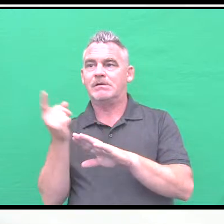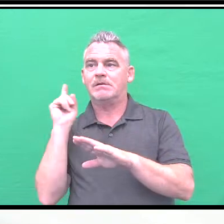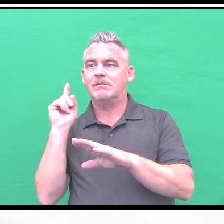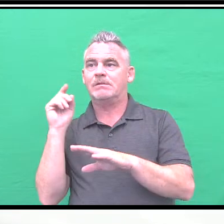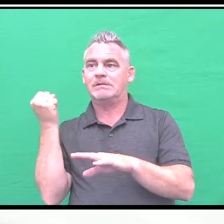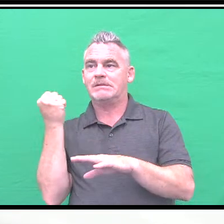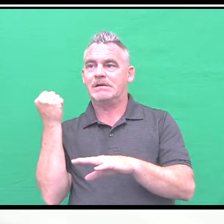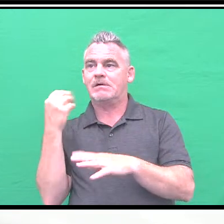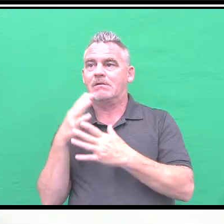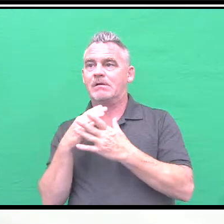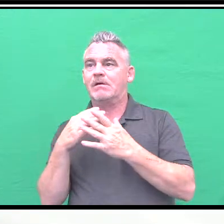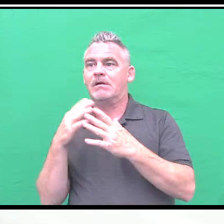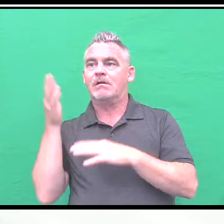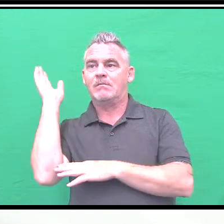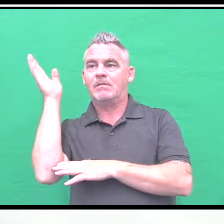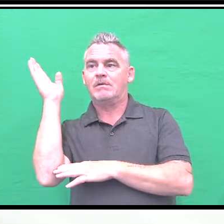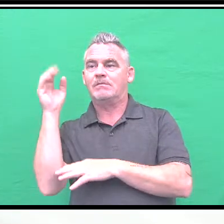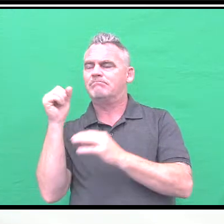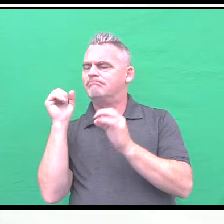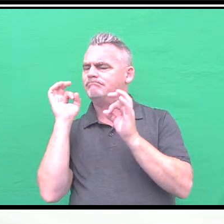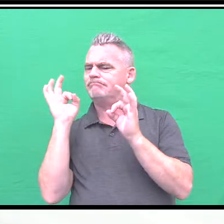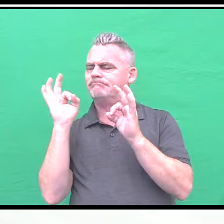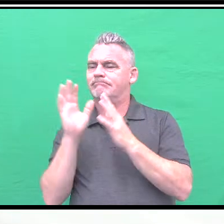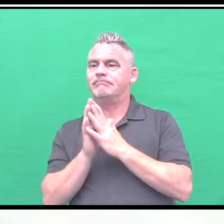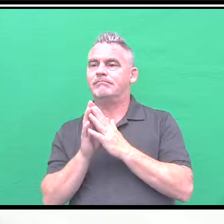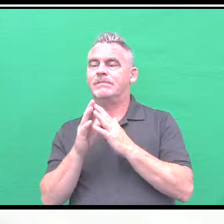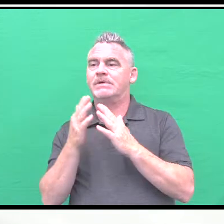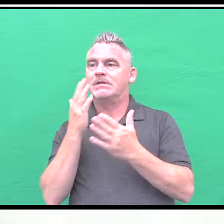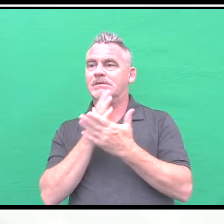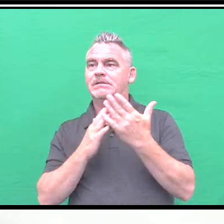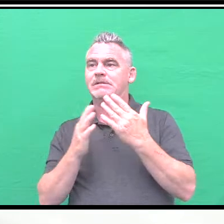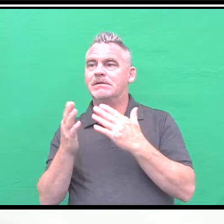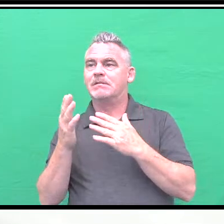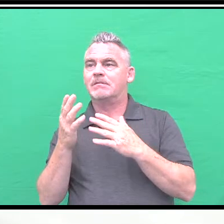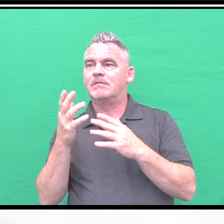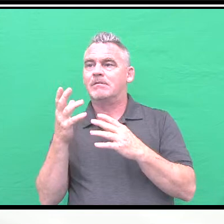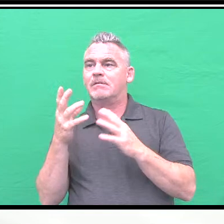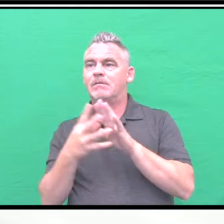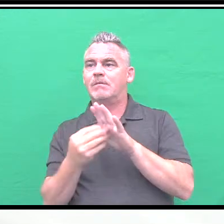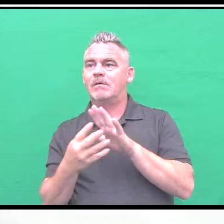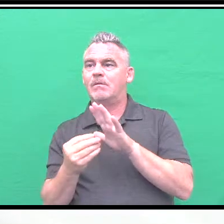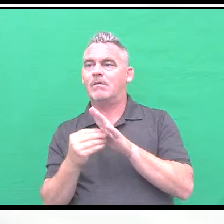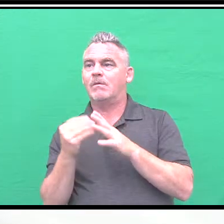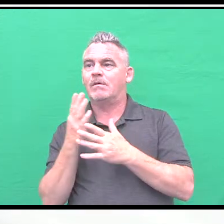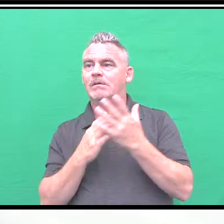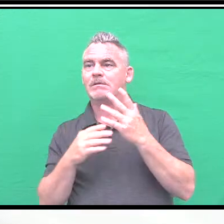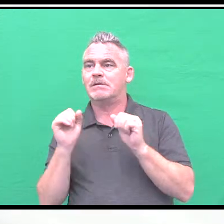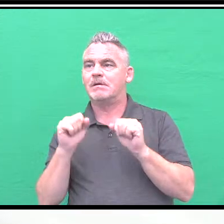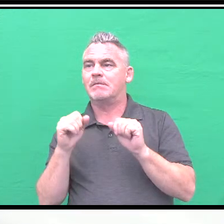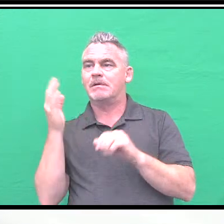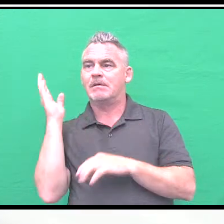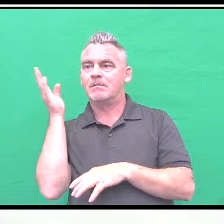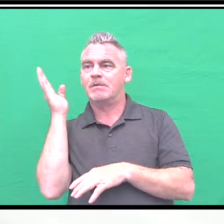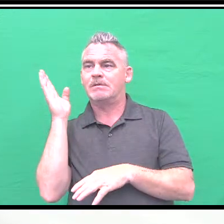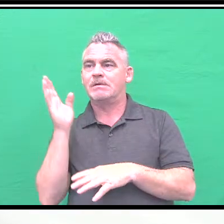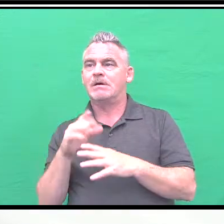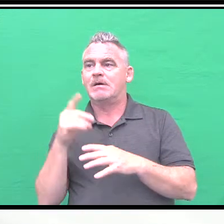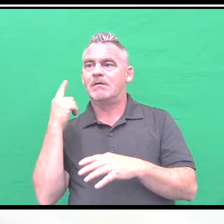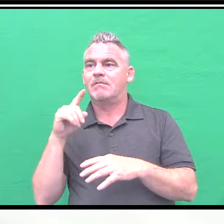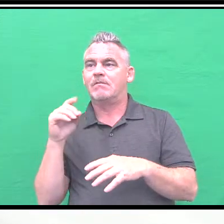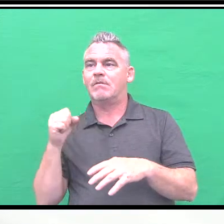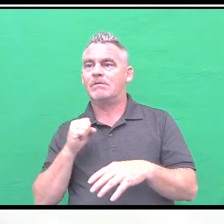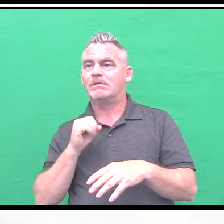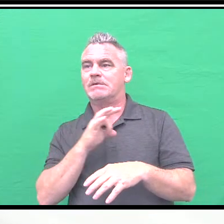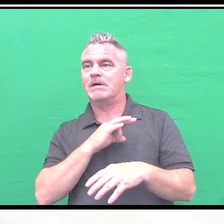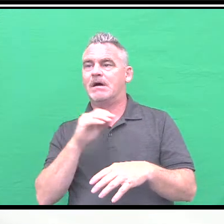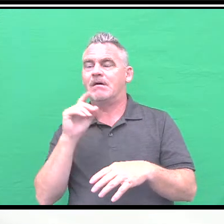were excellent. And I hope that some of them, I know they were recorded and maybe can be presented to other staff members